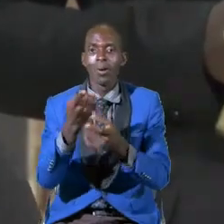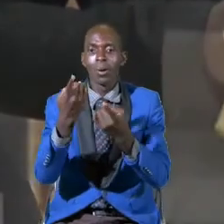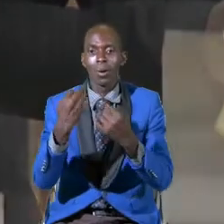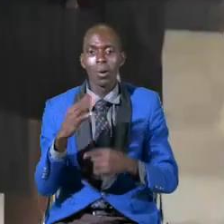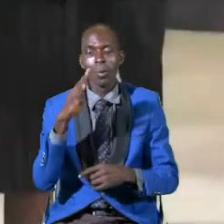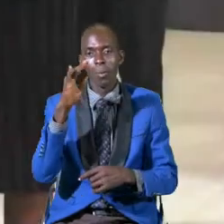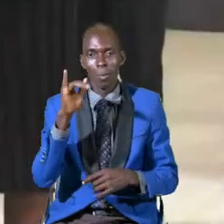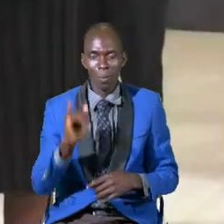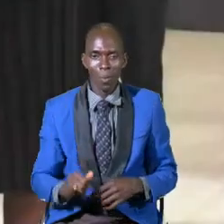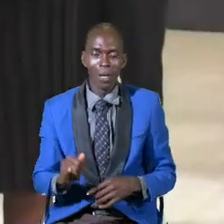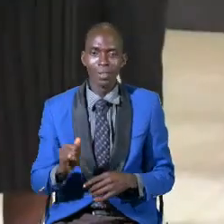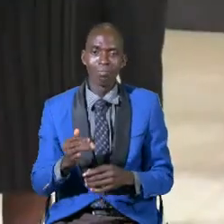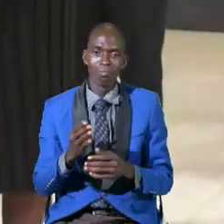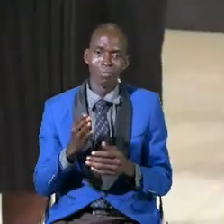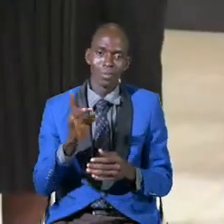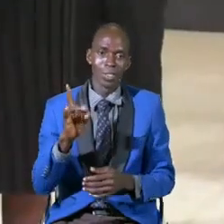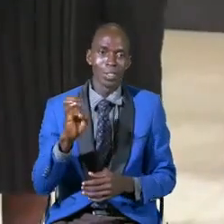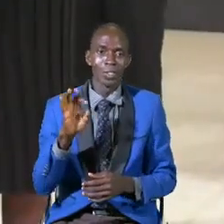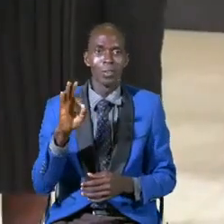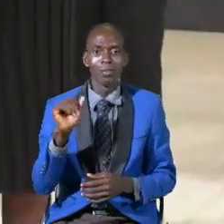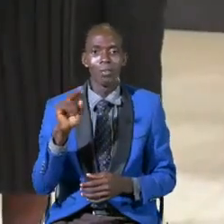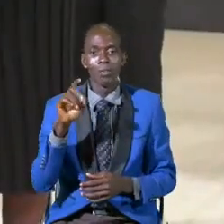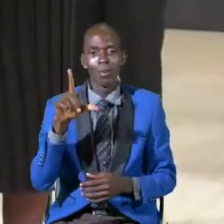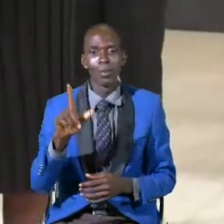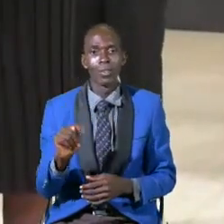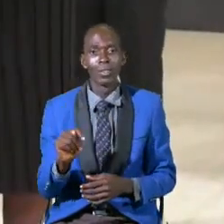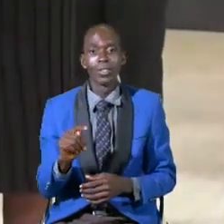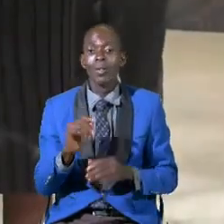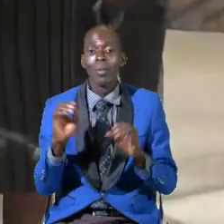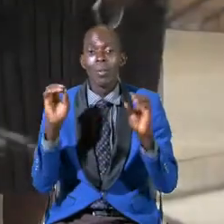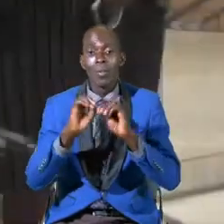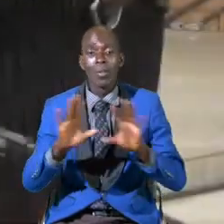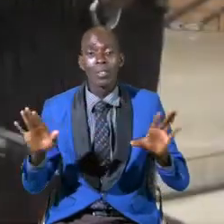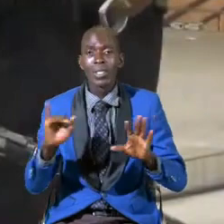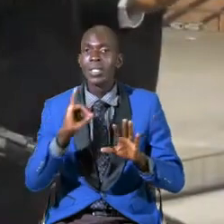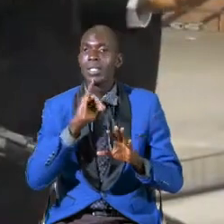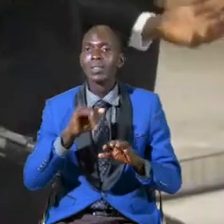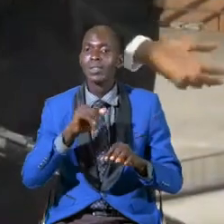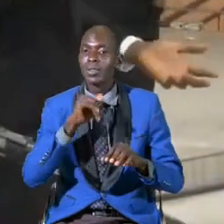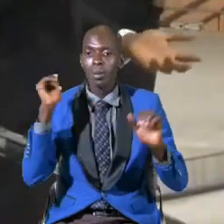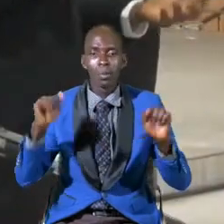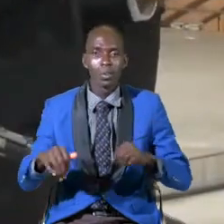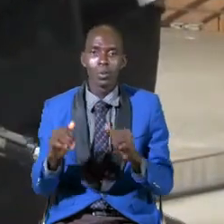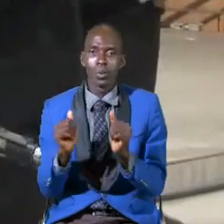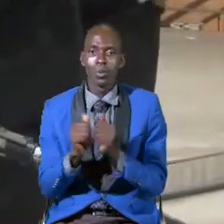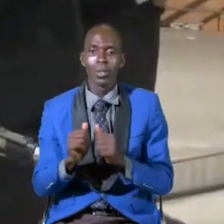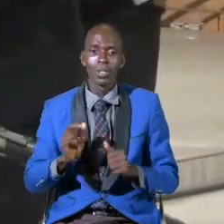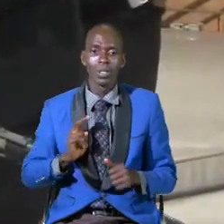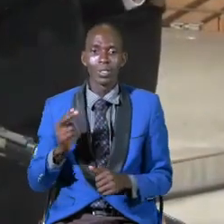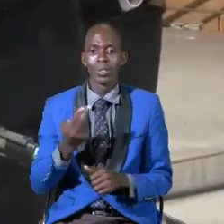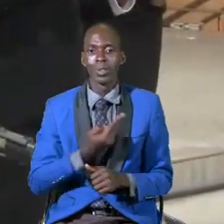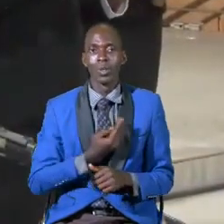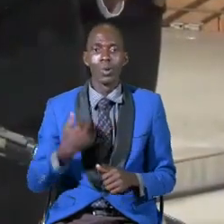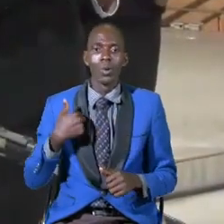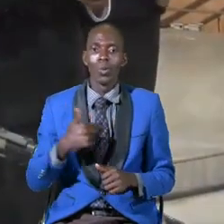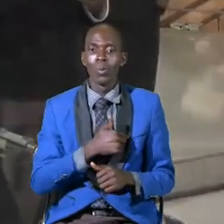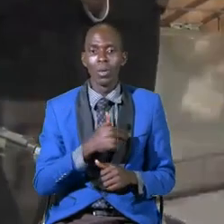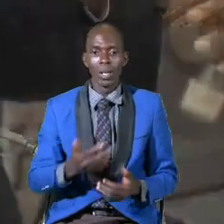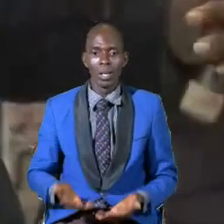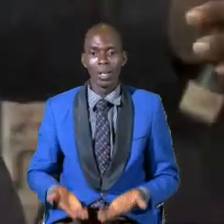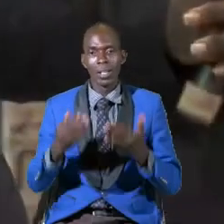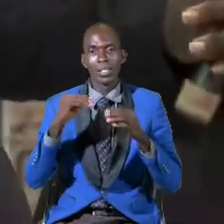default. Nothing is impossible to us. We rise in his